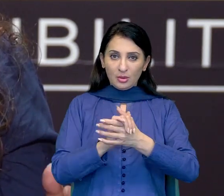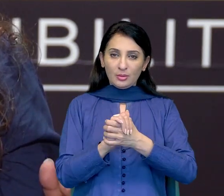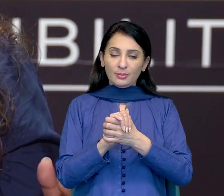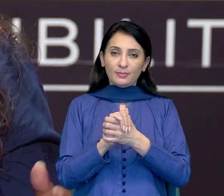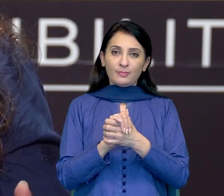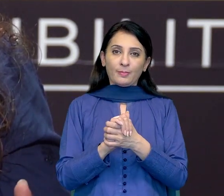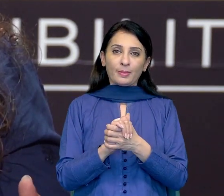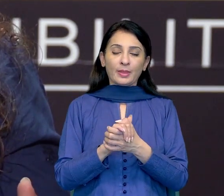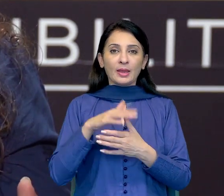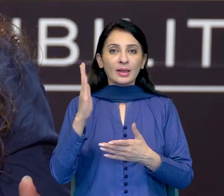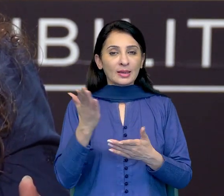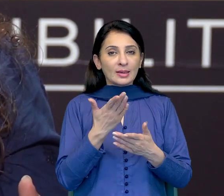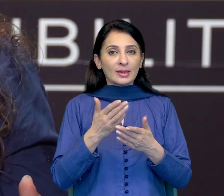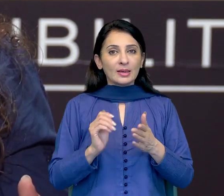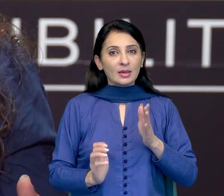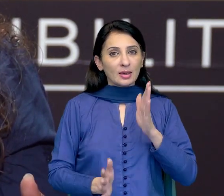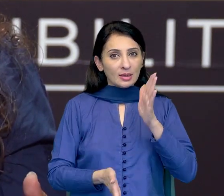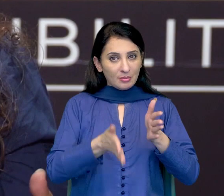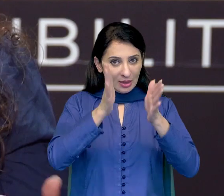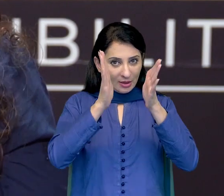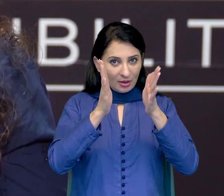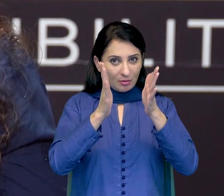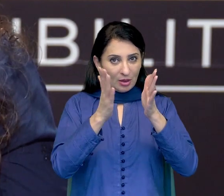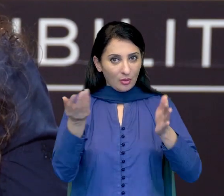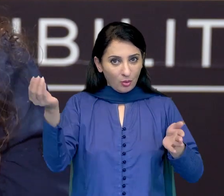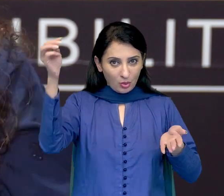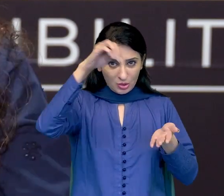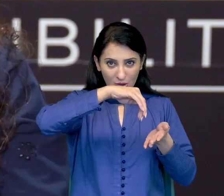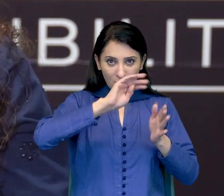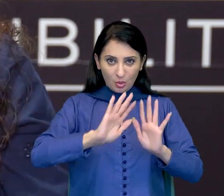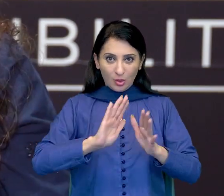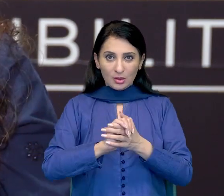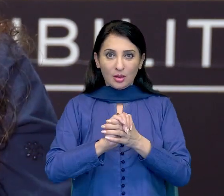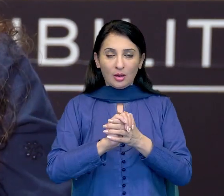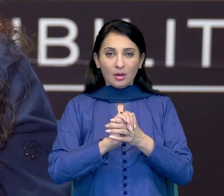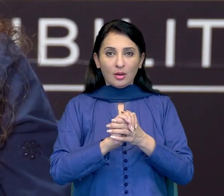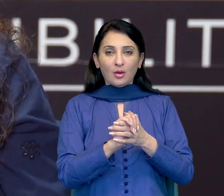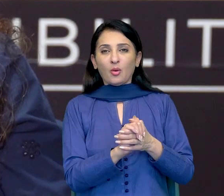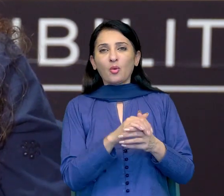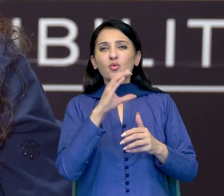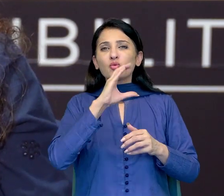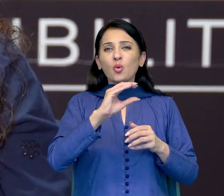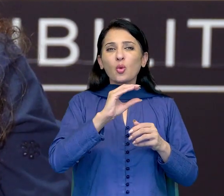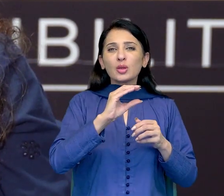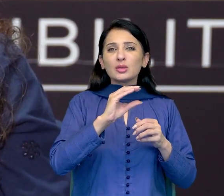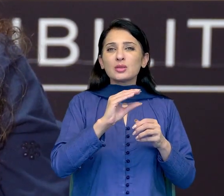university, and the campus was recently shifted